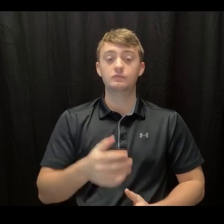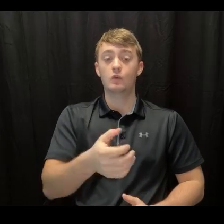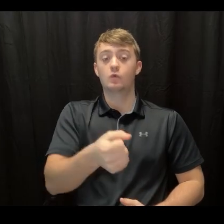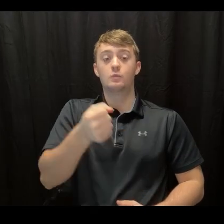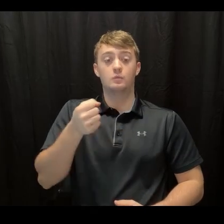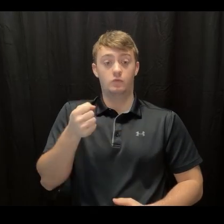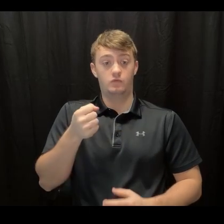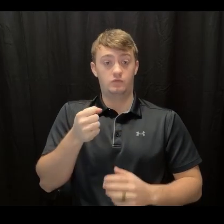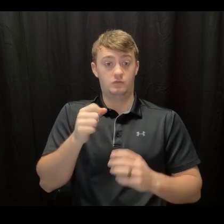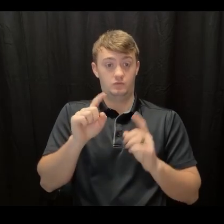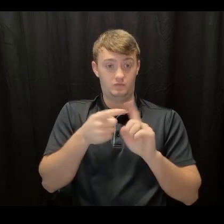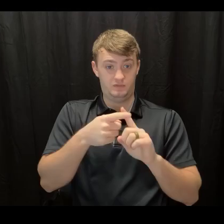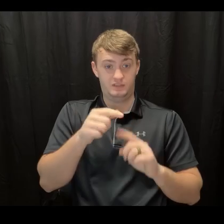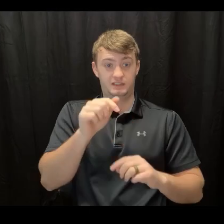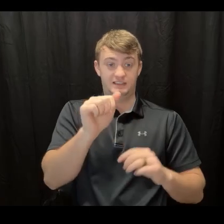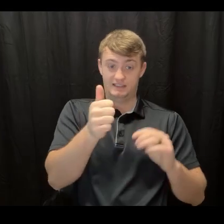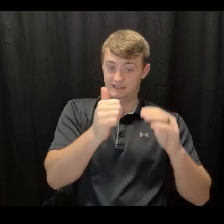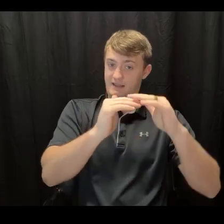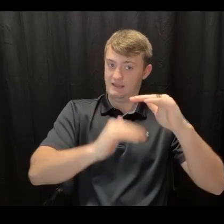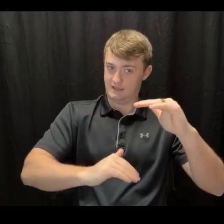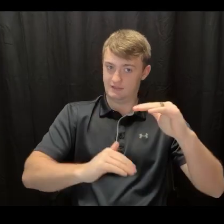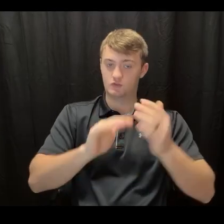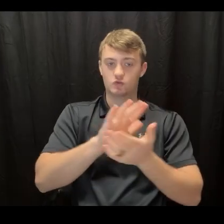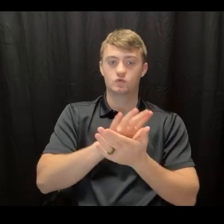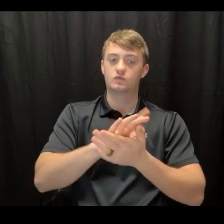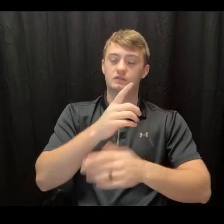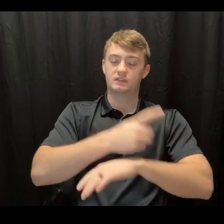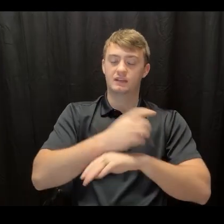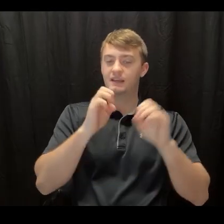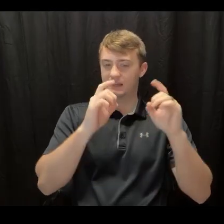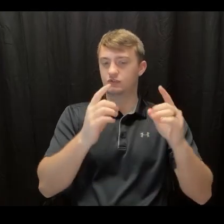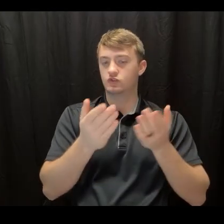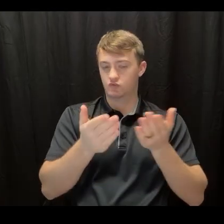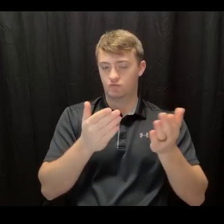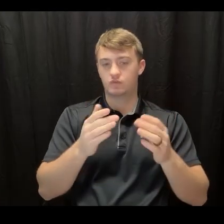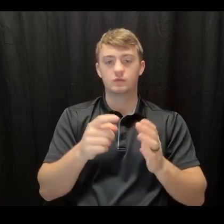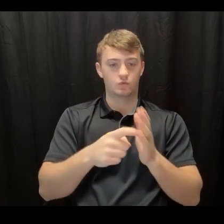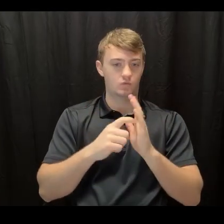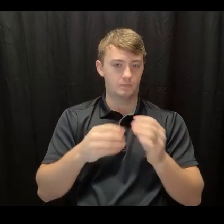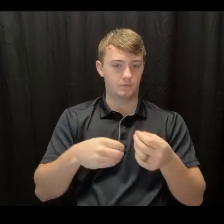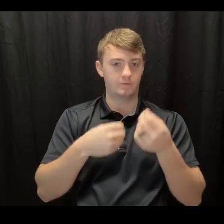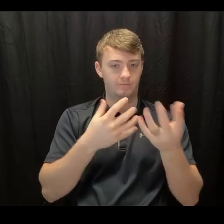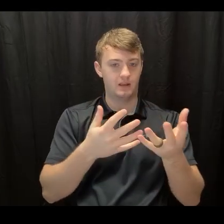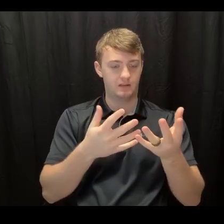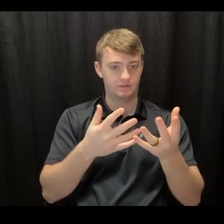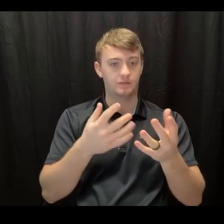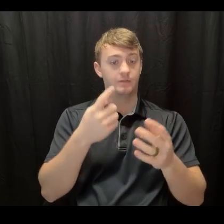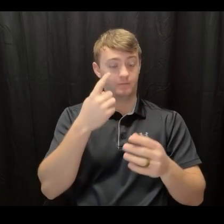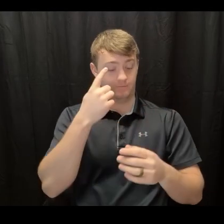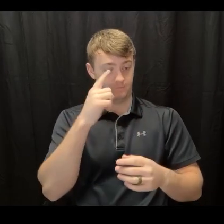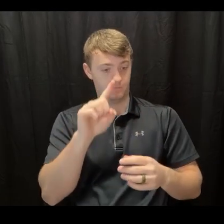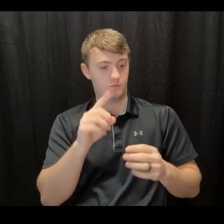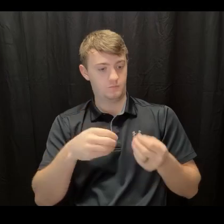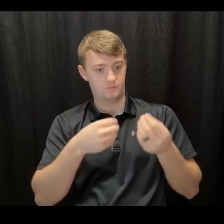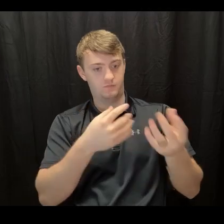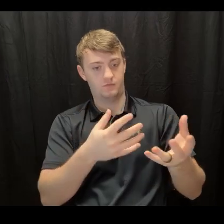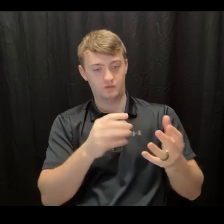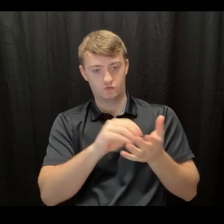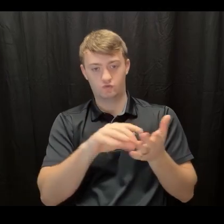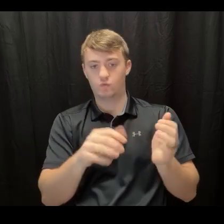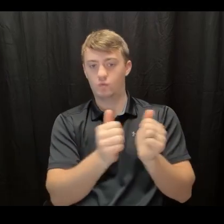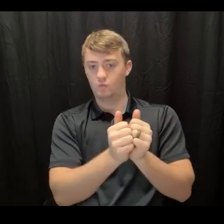When removals have totaled 10 or less school days, educational services are required to be provided to the extent that they are